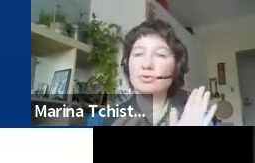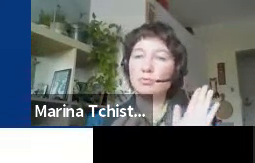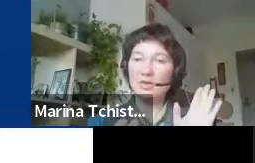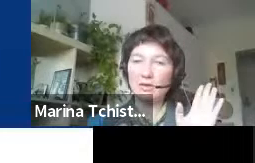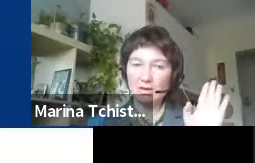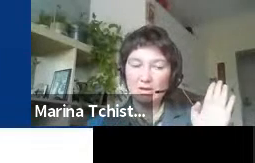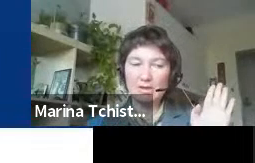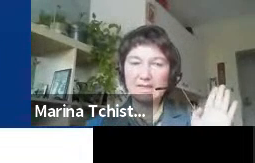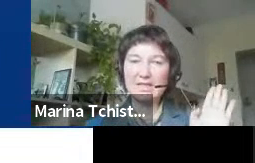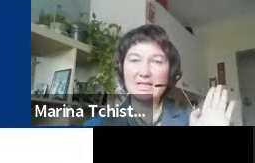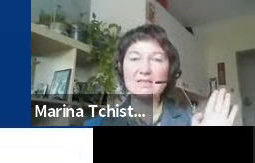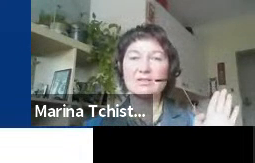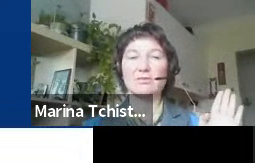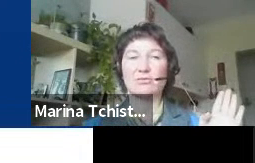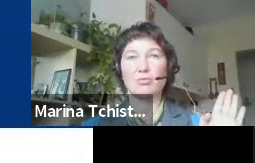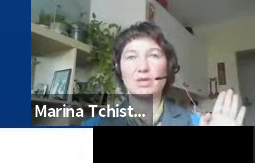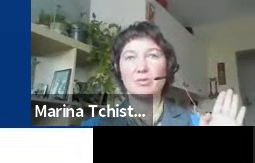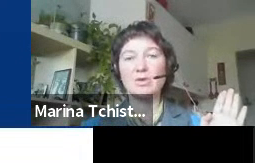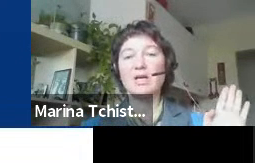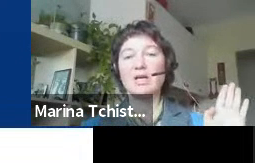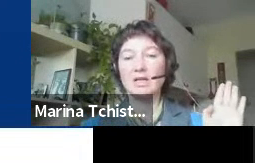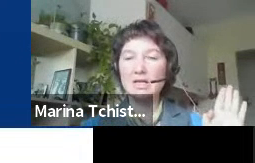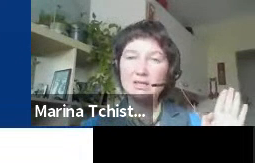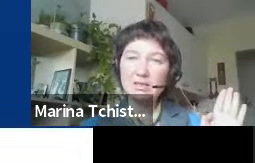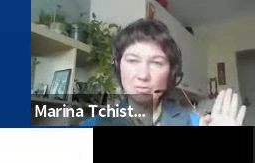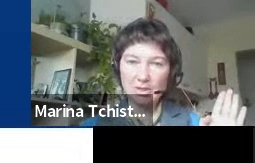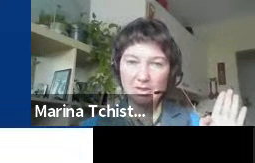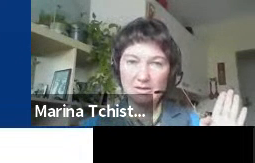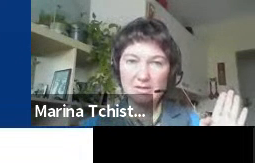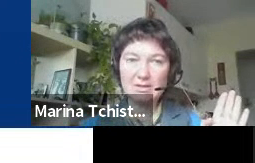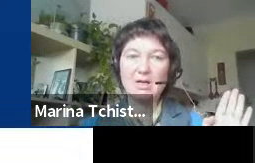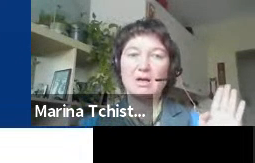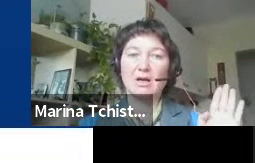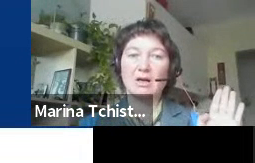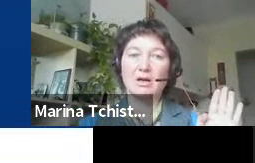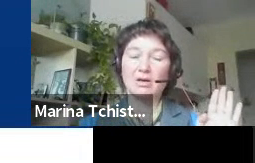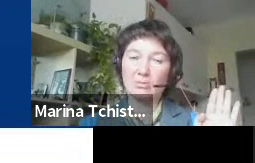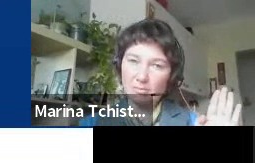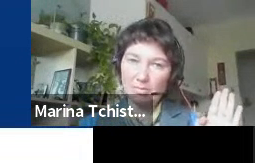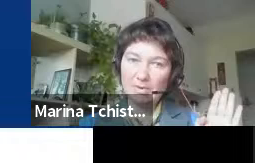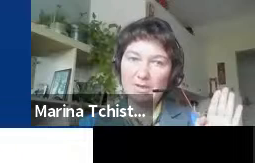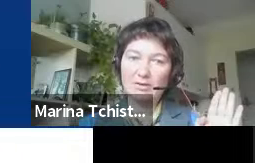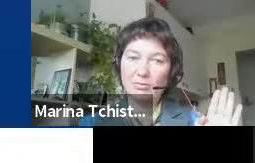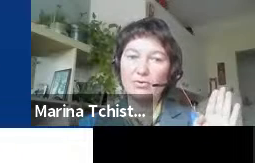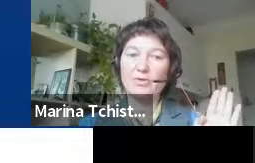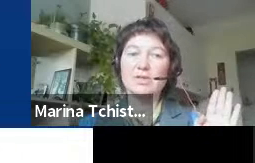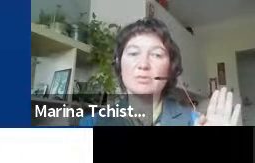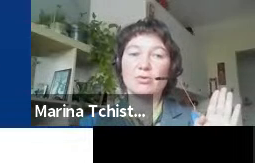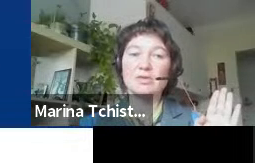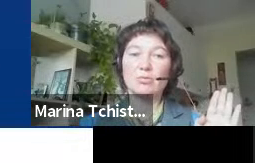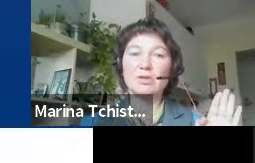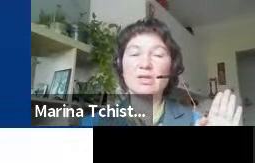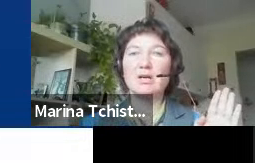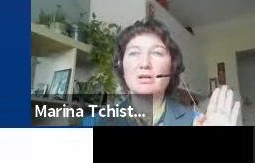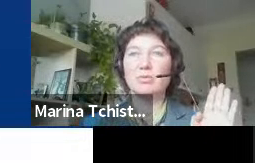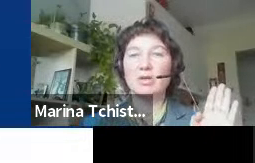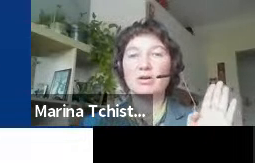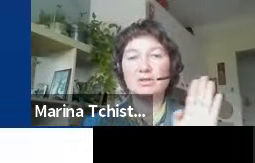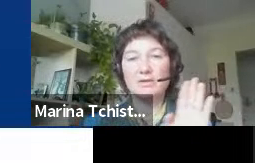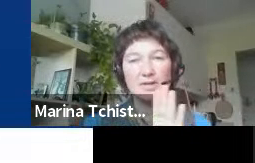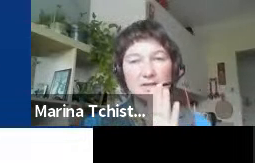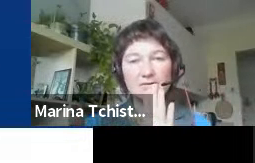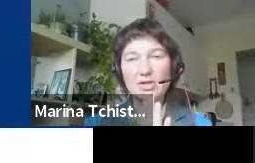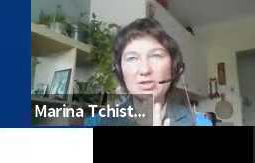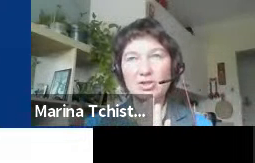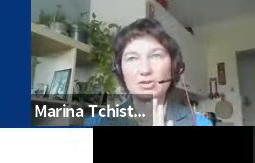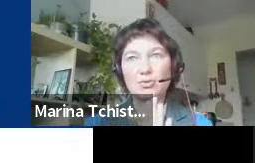that you should be at a distance from them, at least 2 meters, but further as possible,